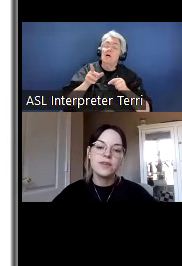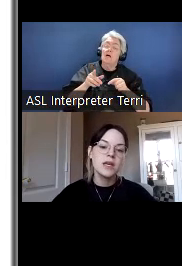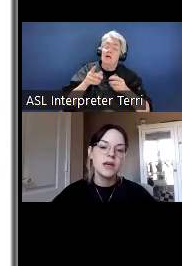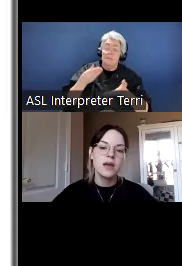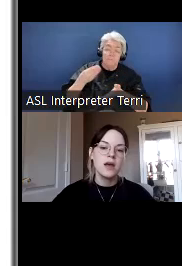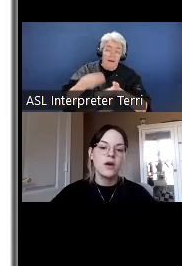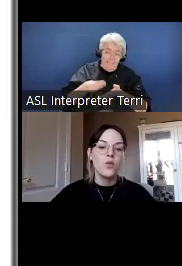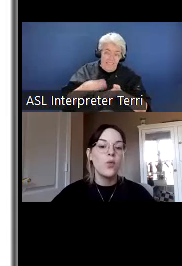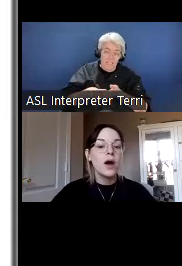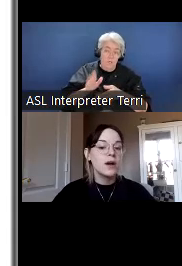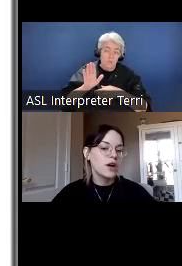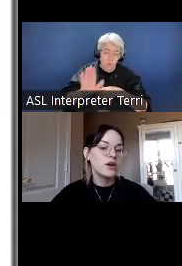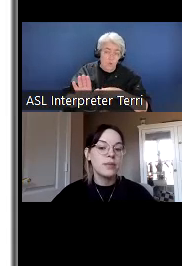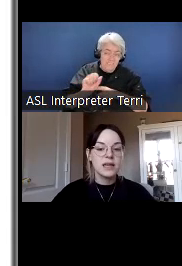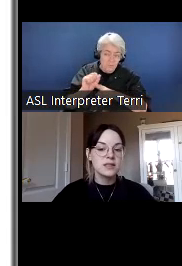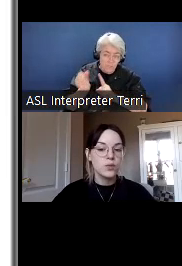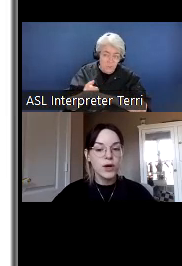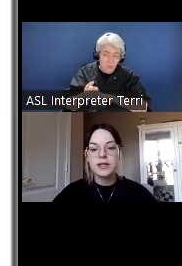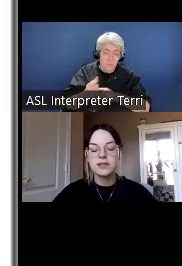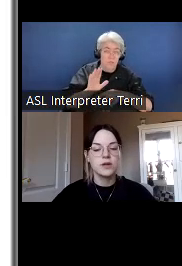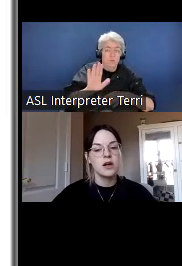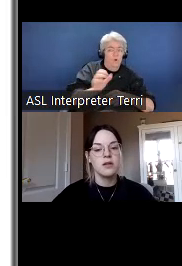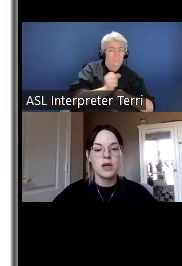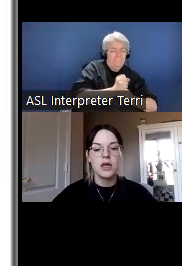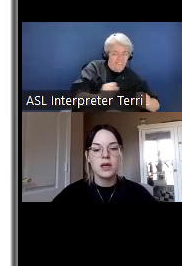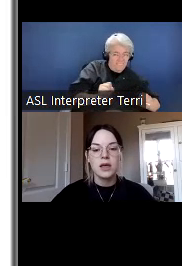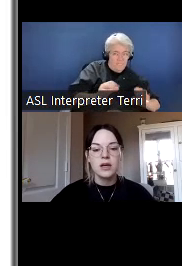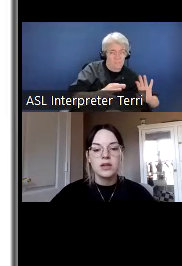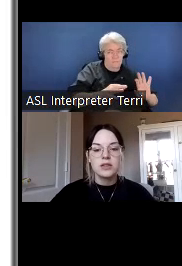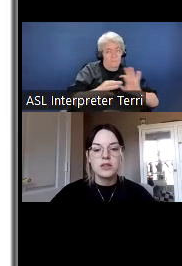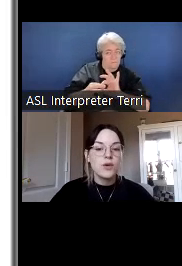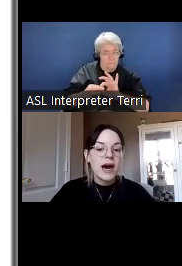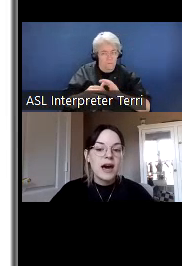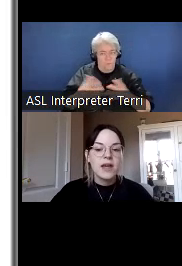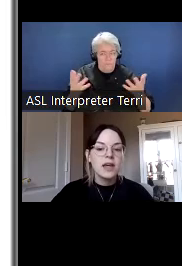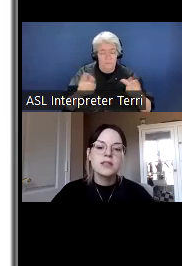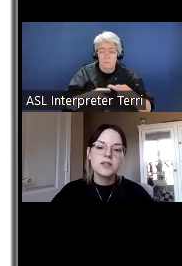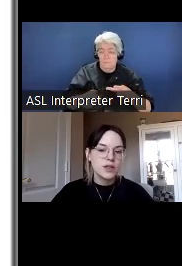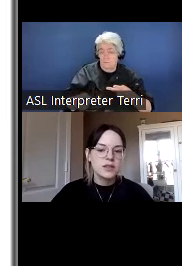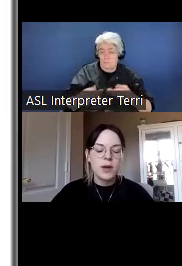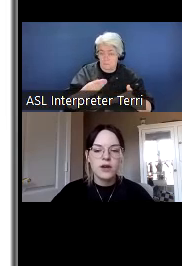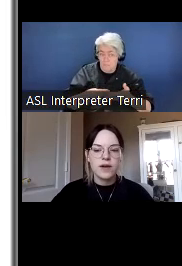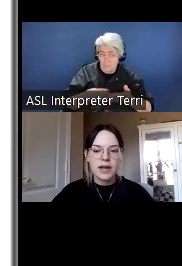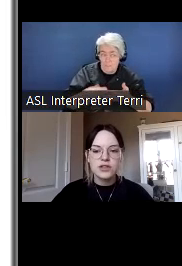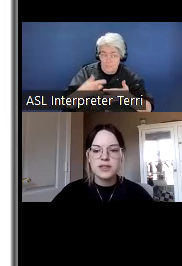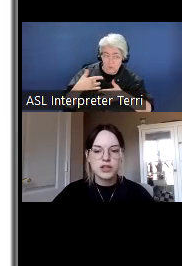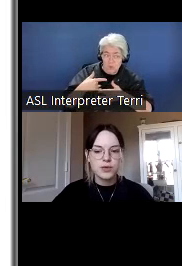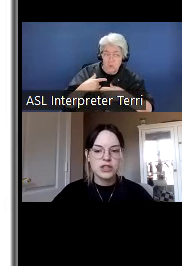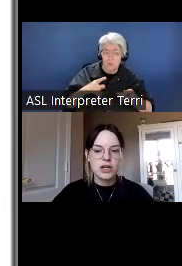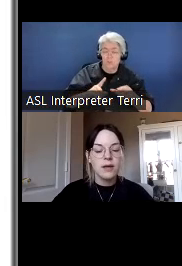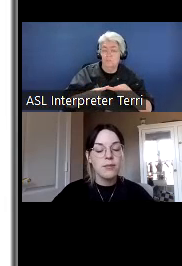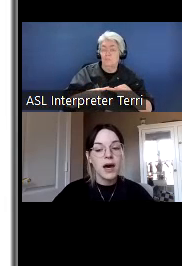your safety? What are your biggest worries regarding money? Do you have any concerns about your